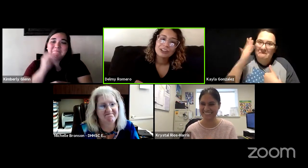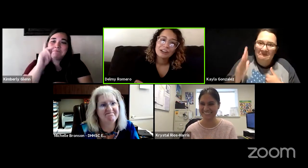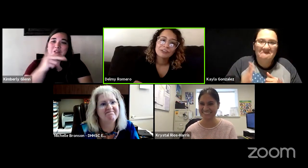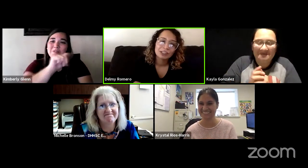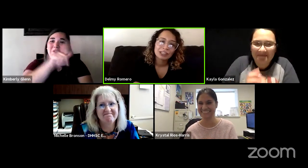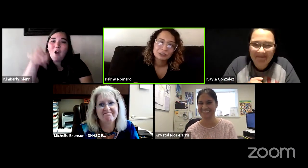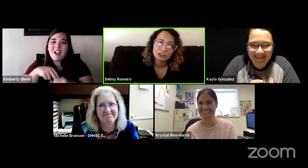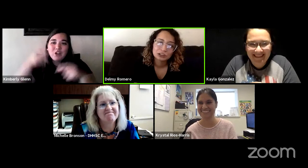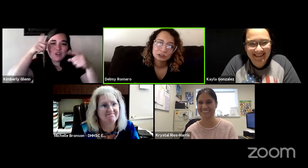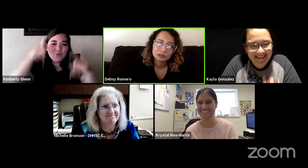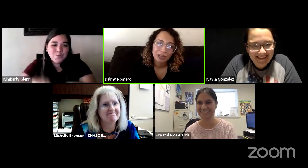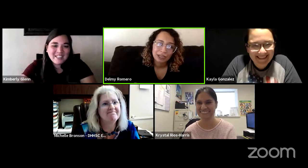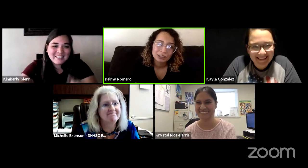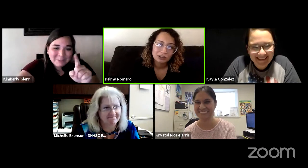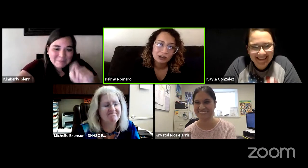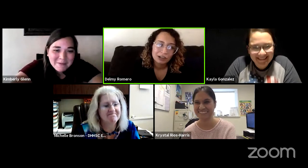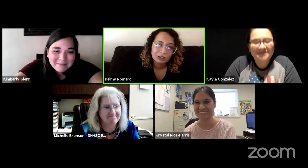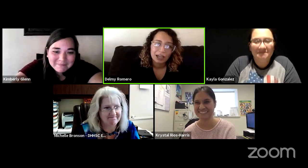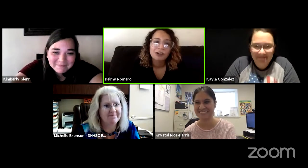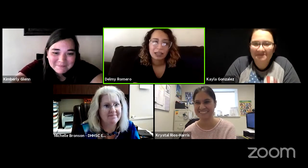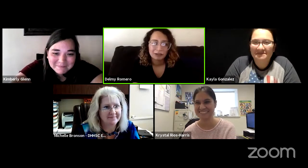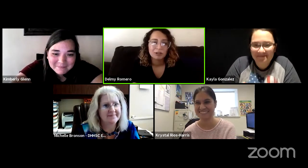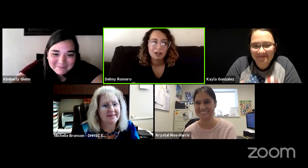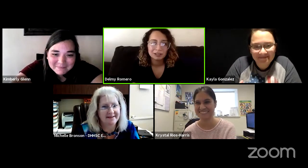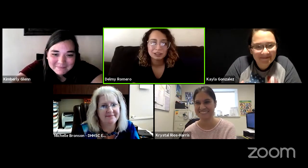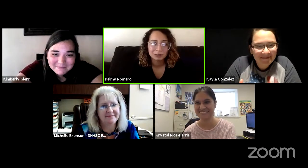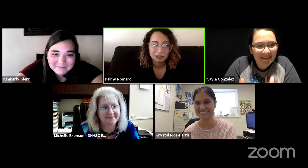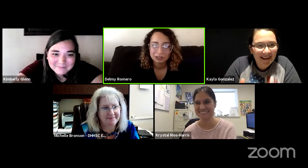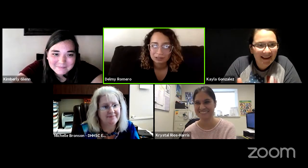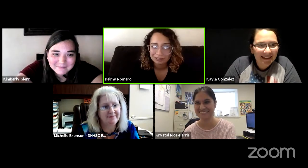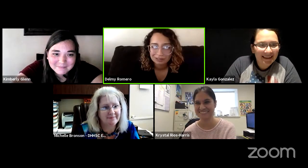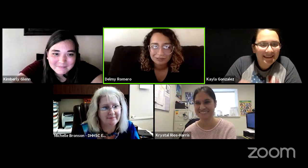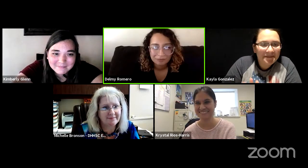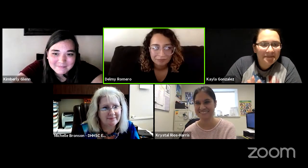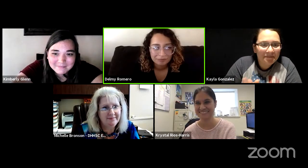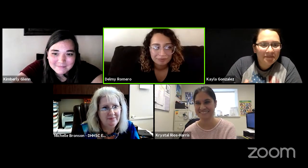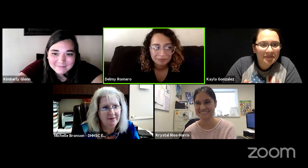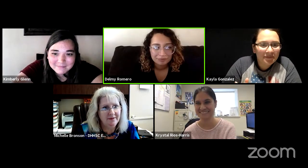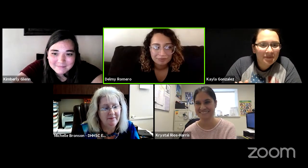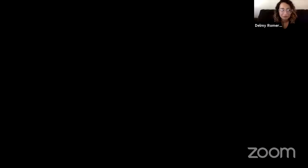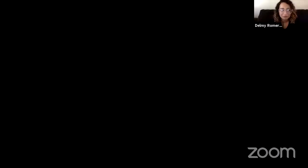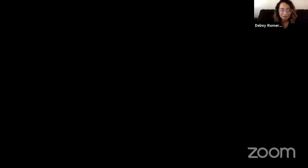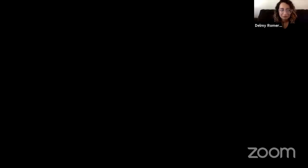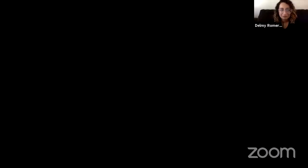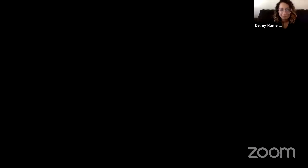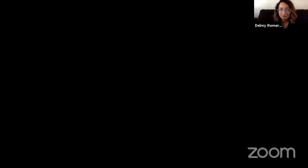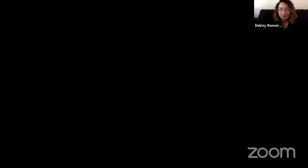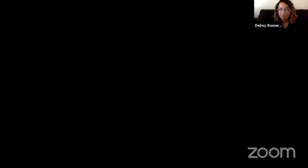I have a gut feeling Crystal's right, so go ahead with that. Okay, we all agree with Crystal.